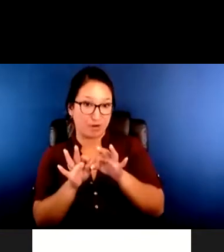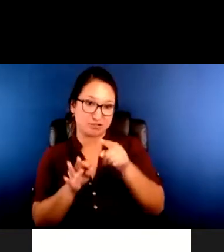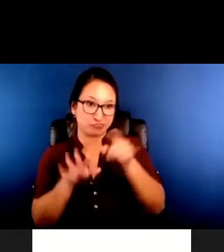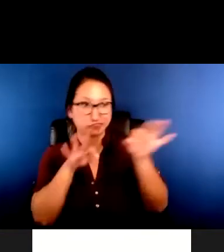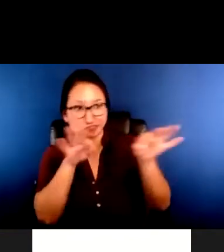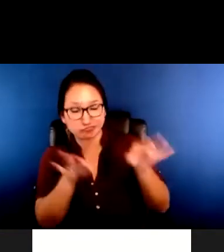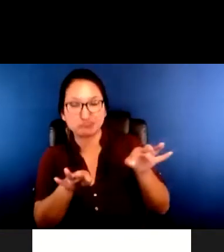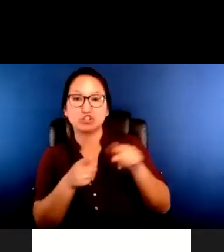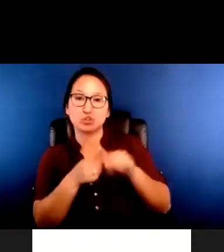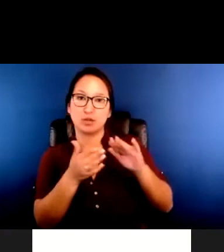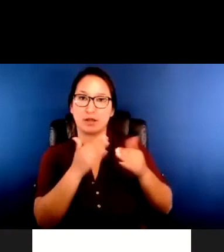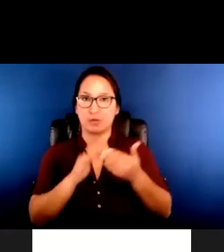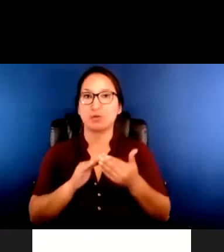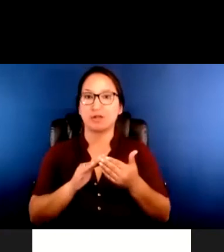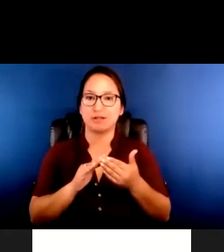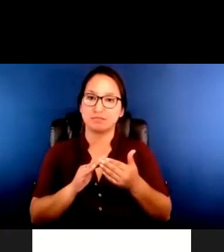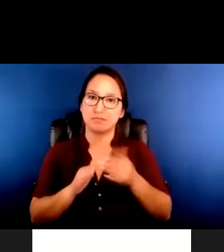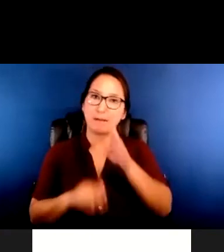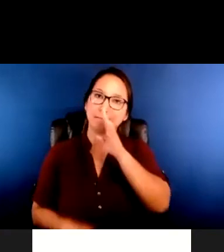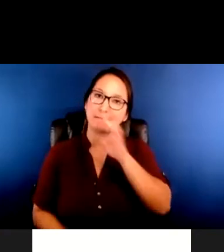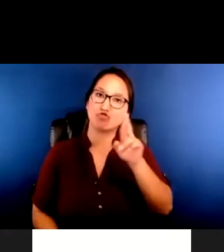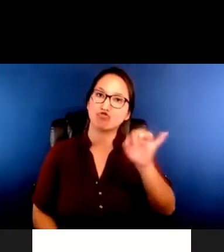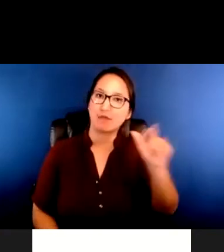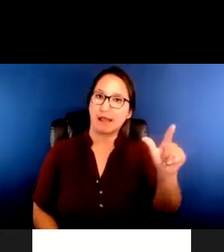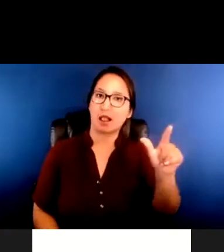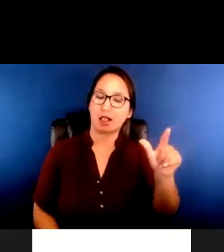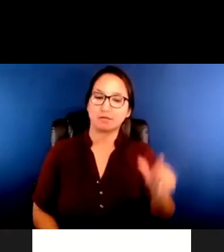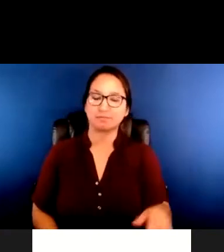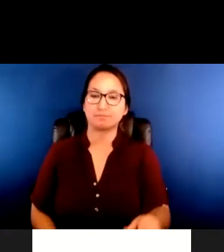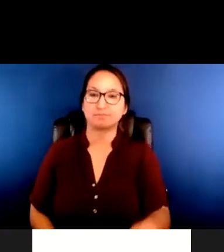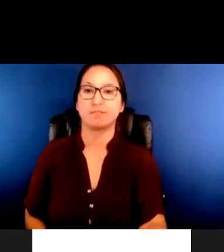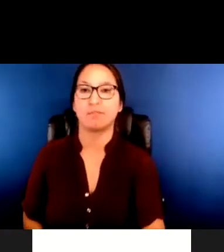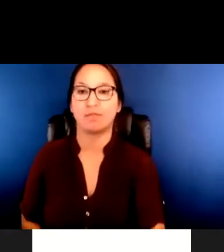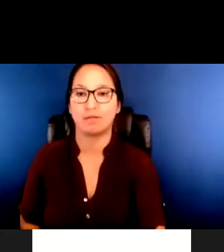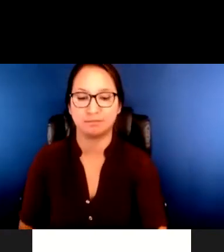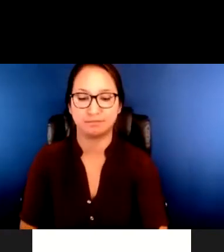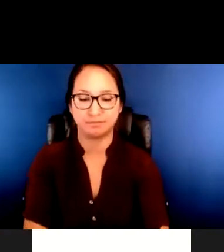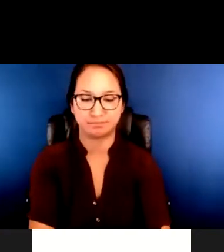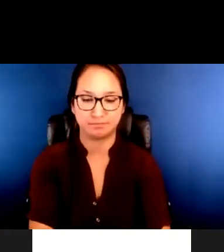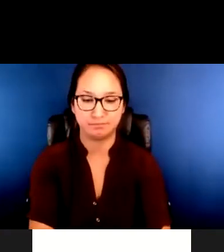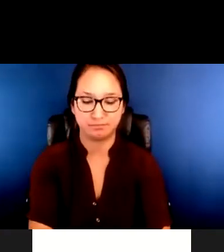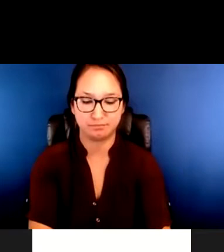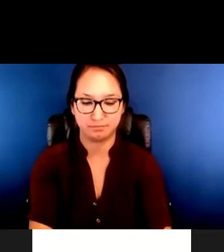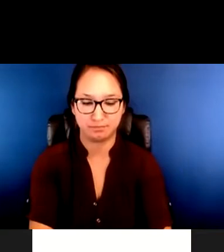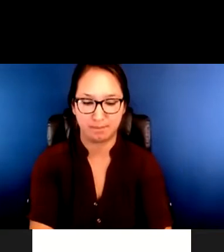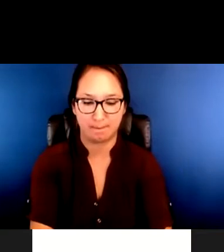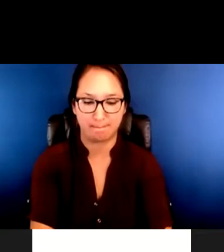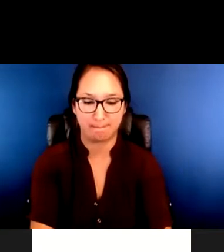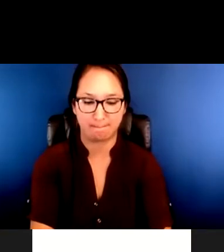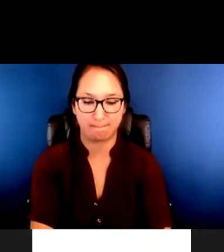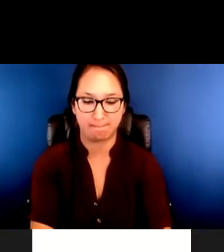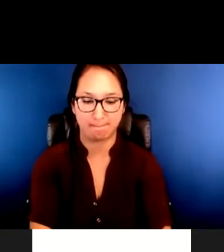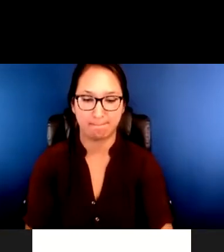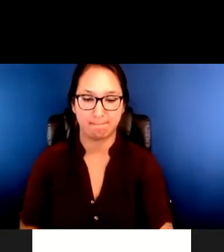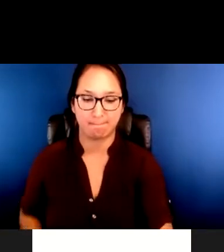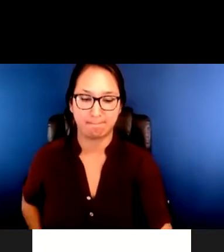There's no need to, it's just to be real. Feel free and don't be shy. I'll turn it over to you guys now.